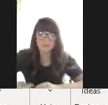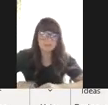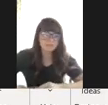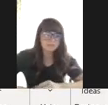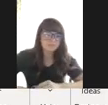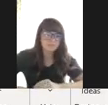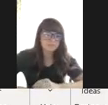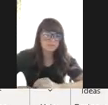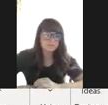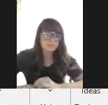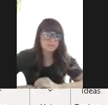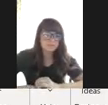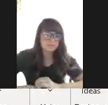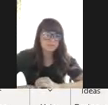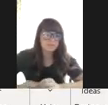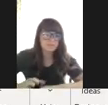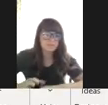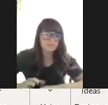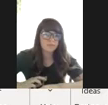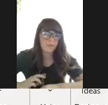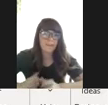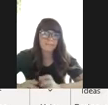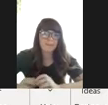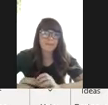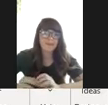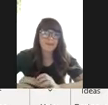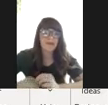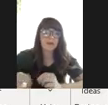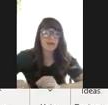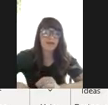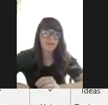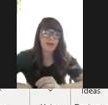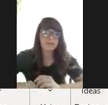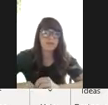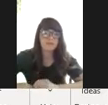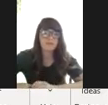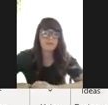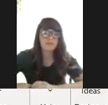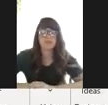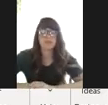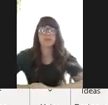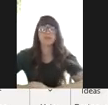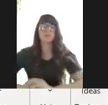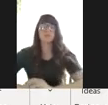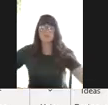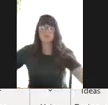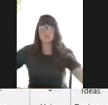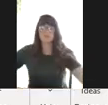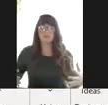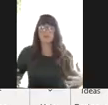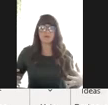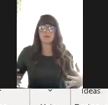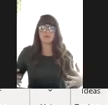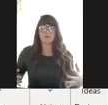Ultimate. Okay, why do you say it's ultimate? Because now we have now received the reconciliation. So we have